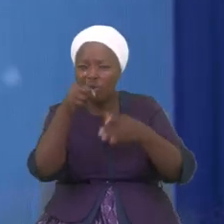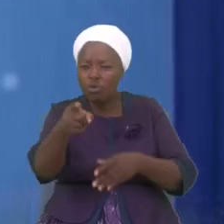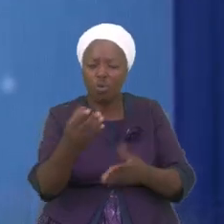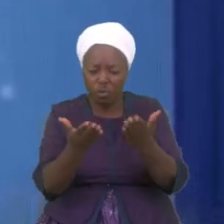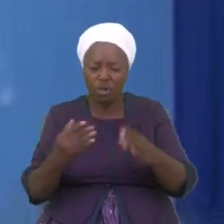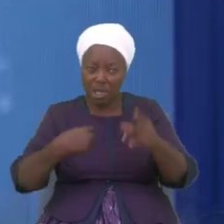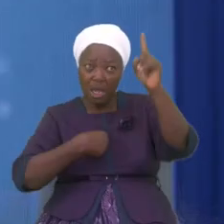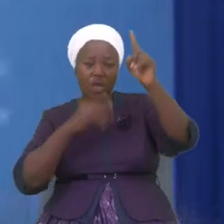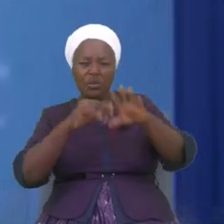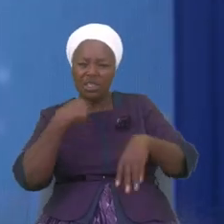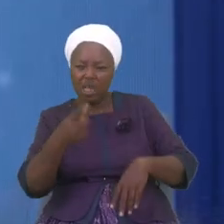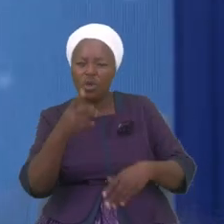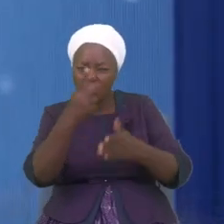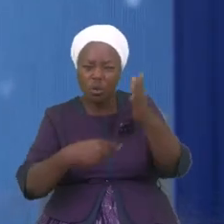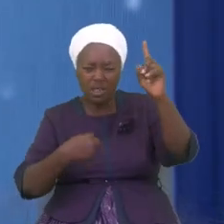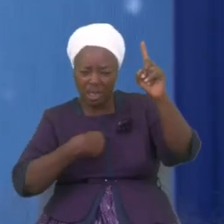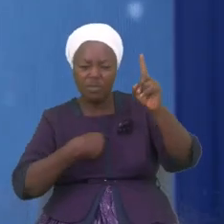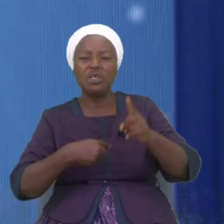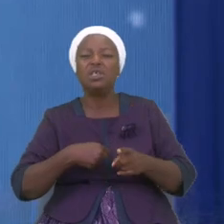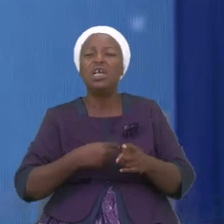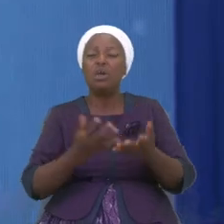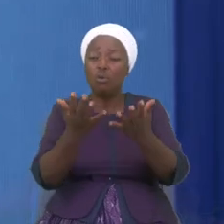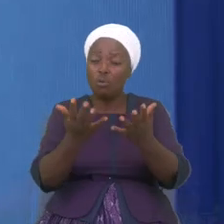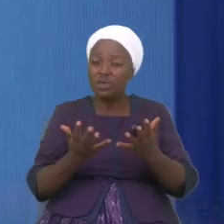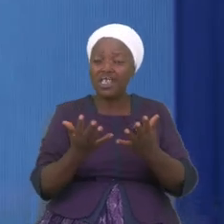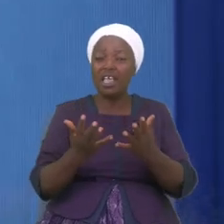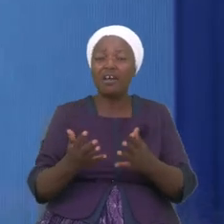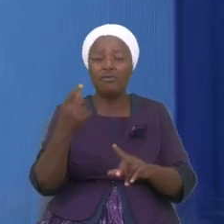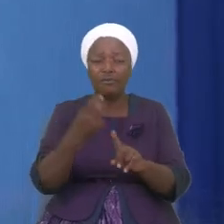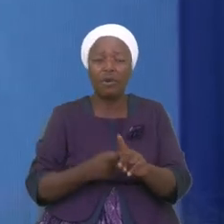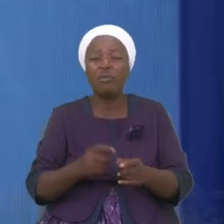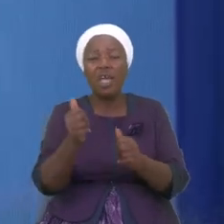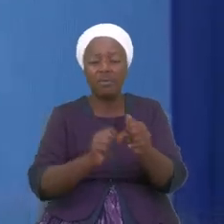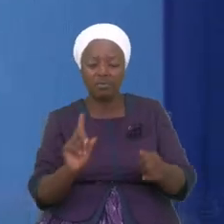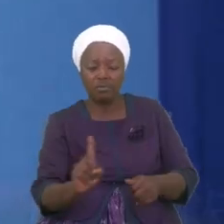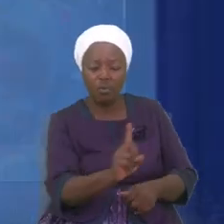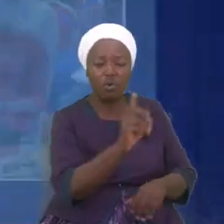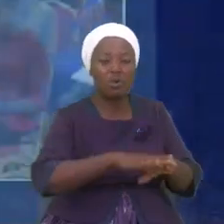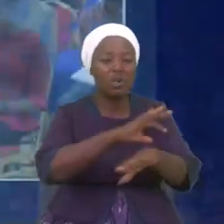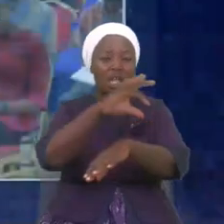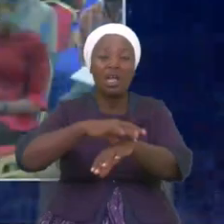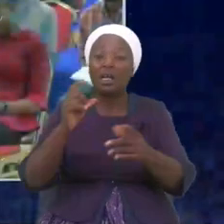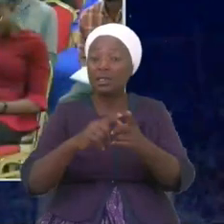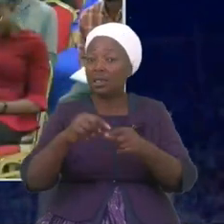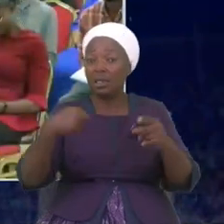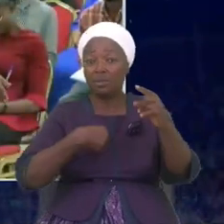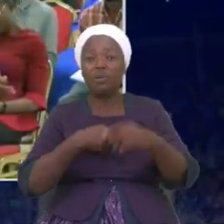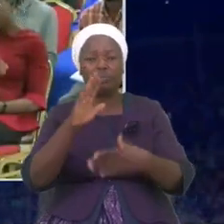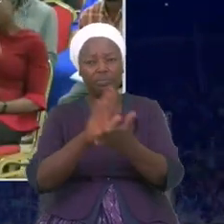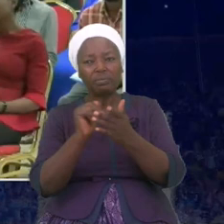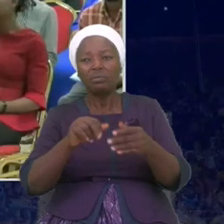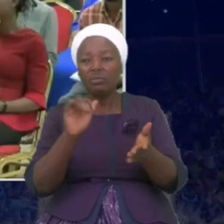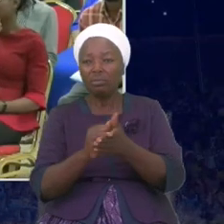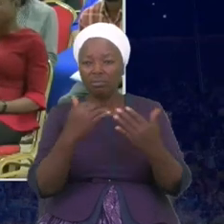tell you what I actually desire for everyone on earth. And I believe that today, as you